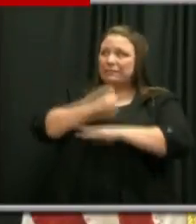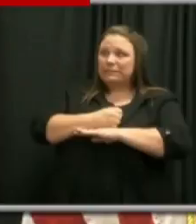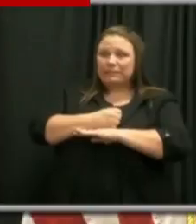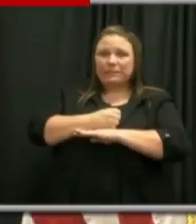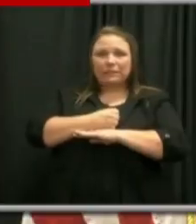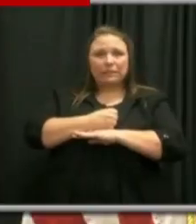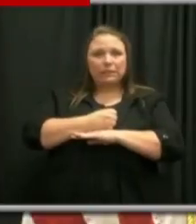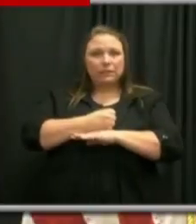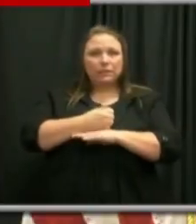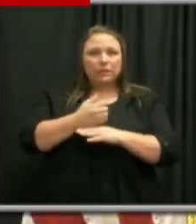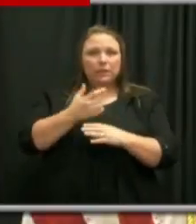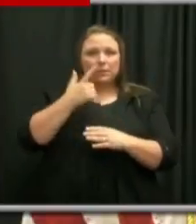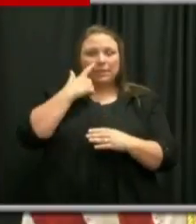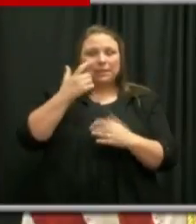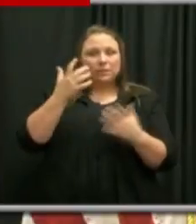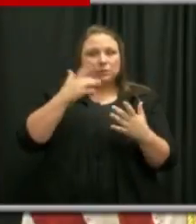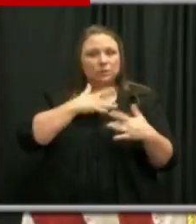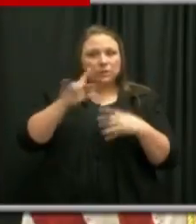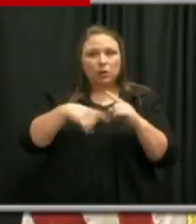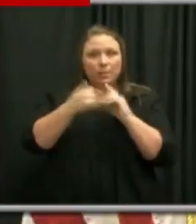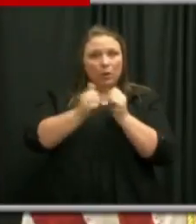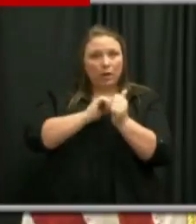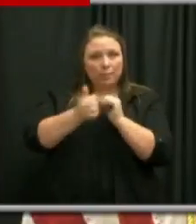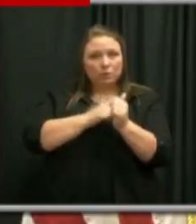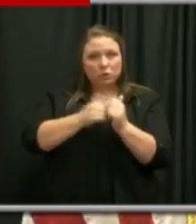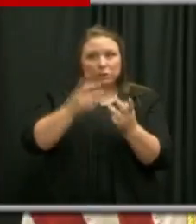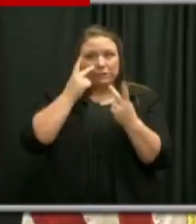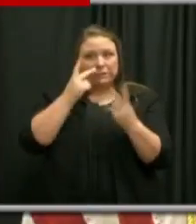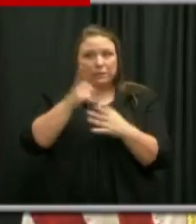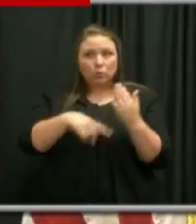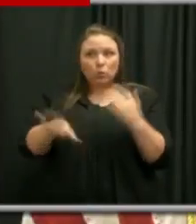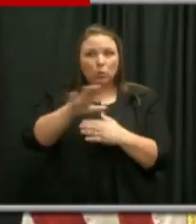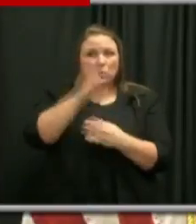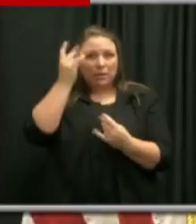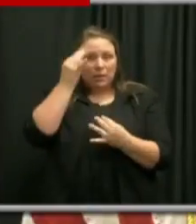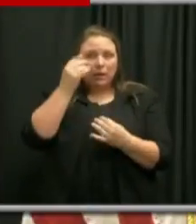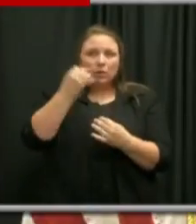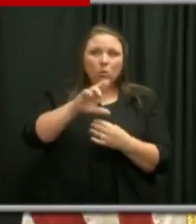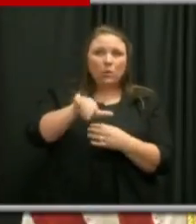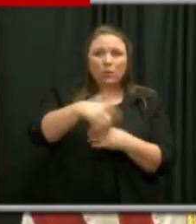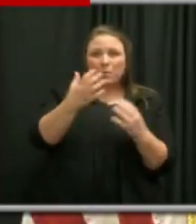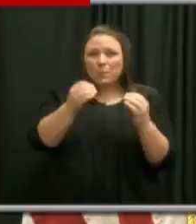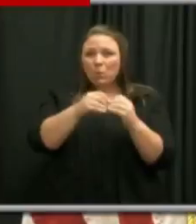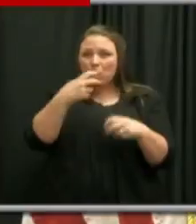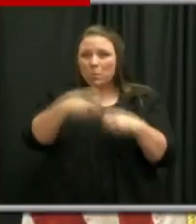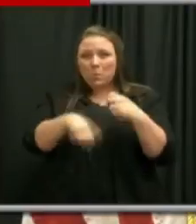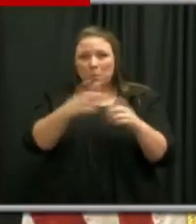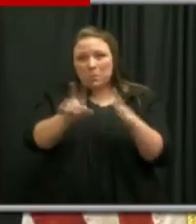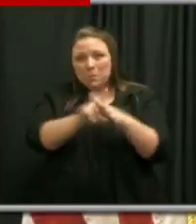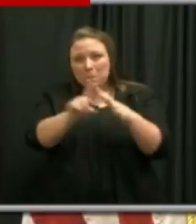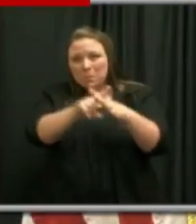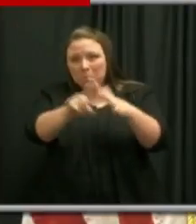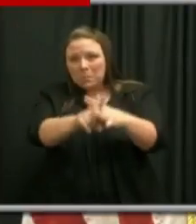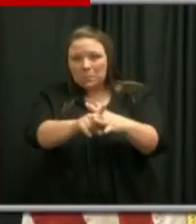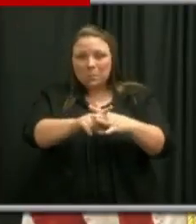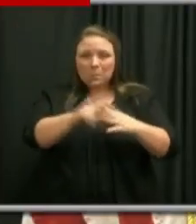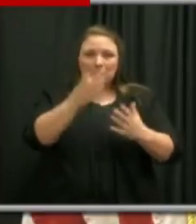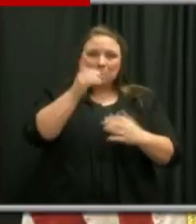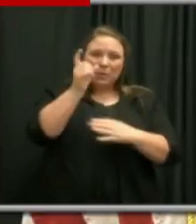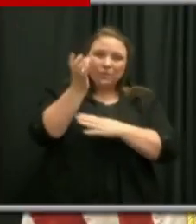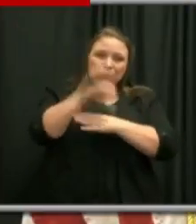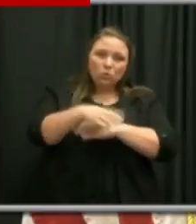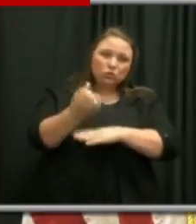risk it just to remain competitive. So I wanted to see if you all have had any more issues with having to shut down any